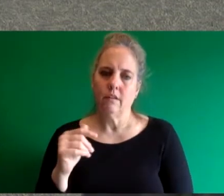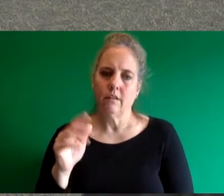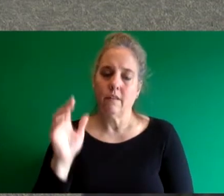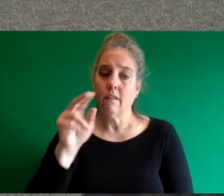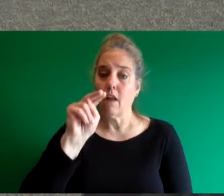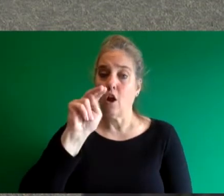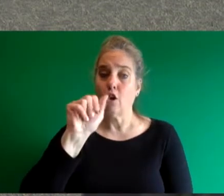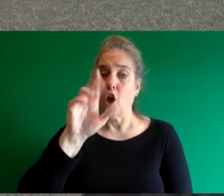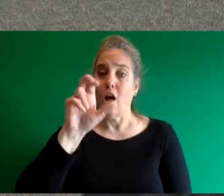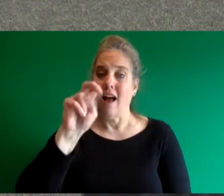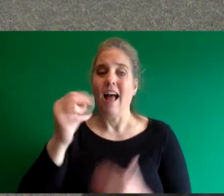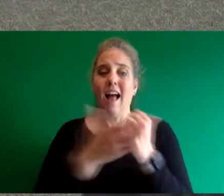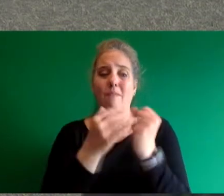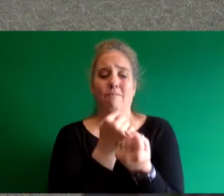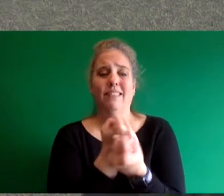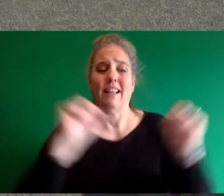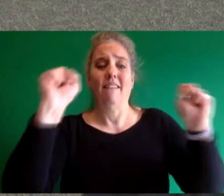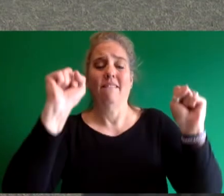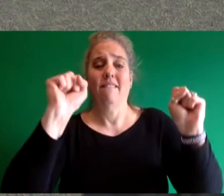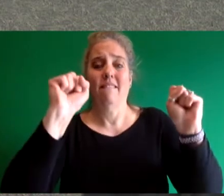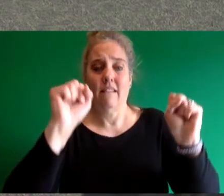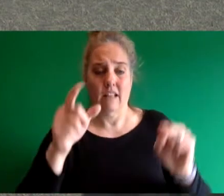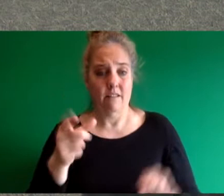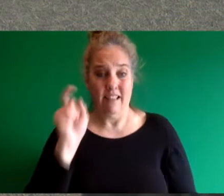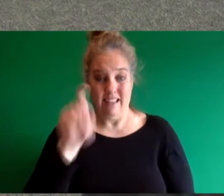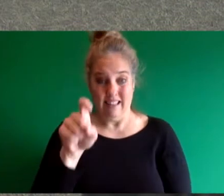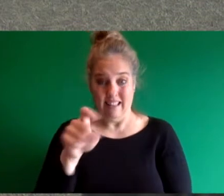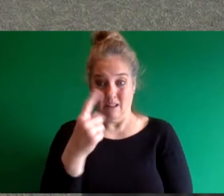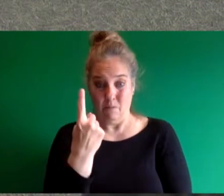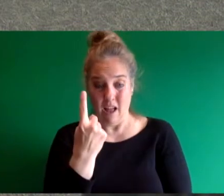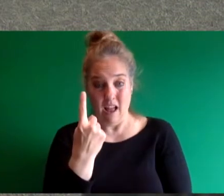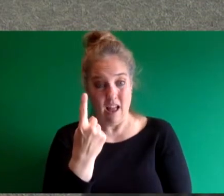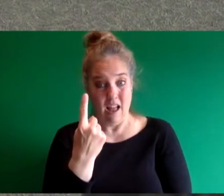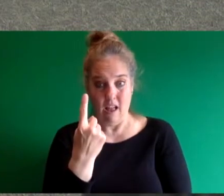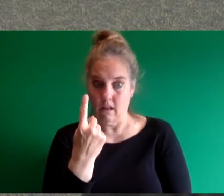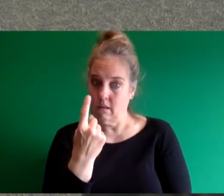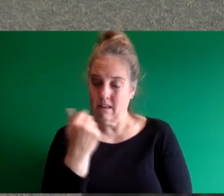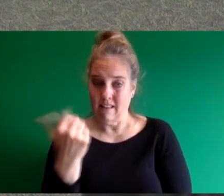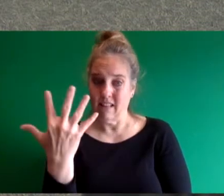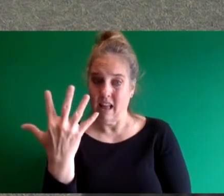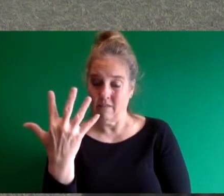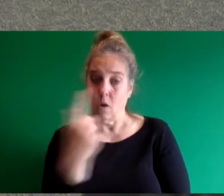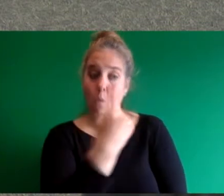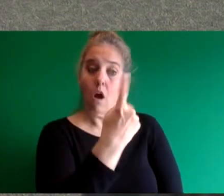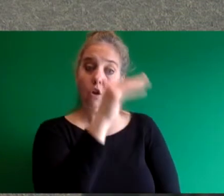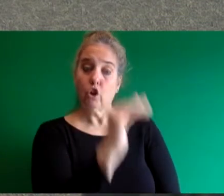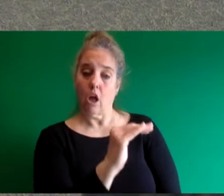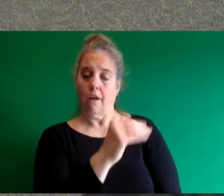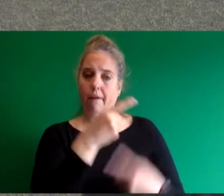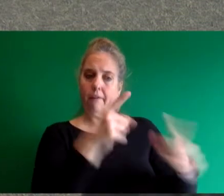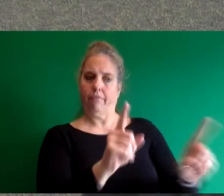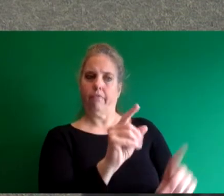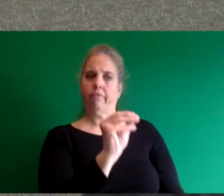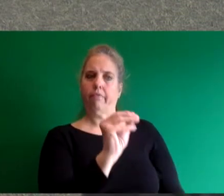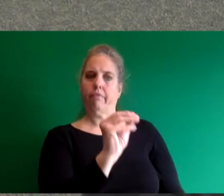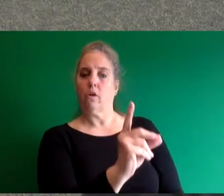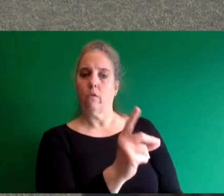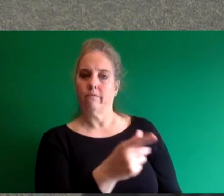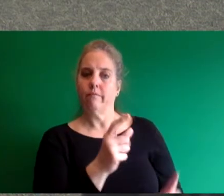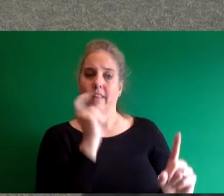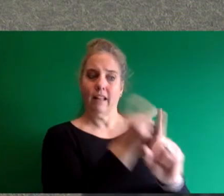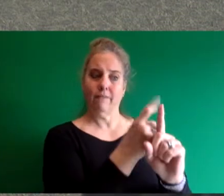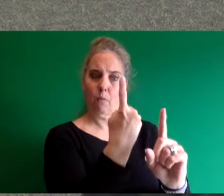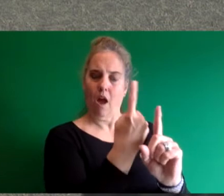setting. And these aren't our SROs that are showing up. These are principals. These are staff that have no medical training that we've taught to